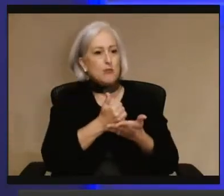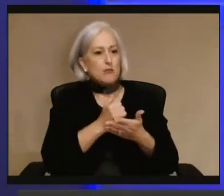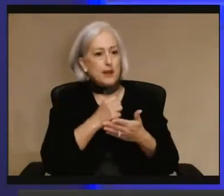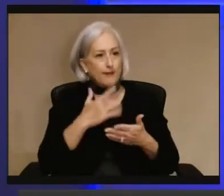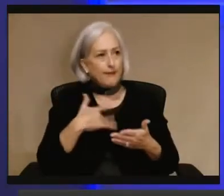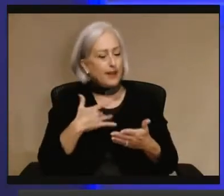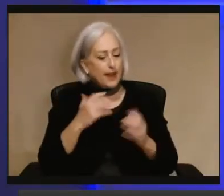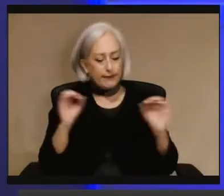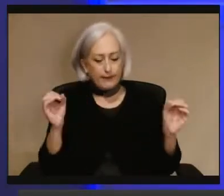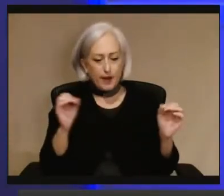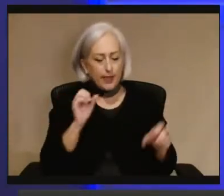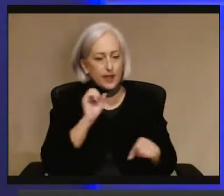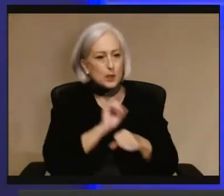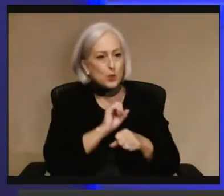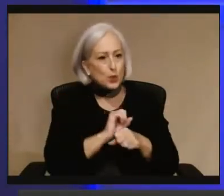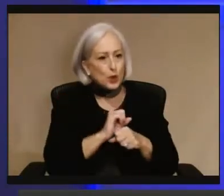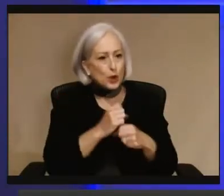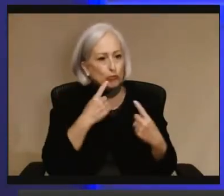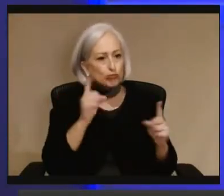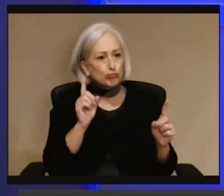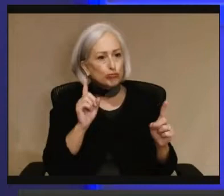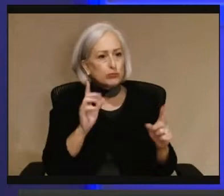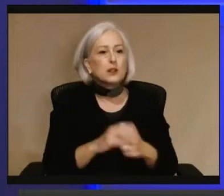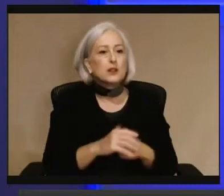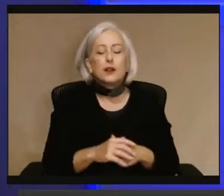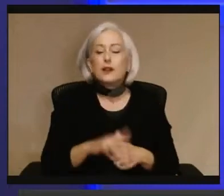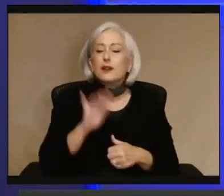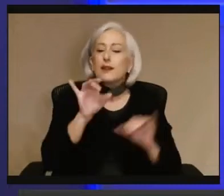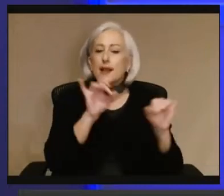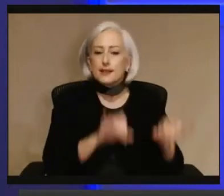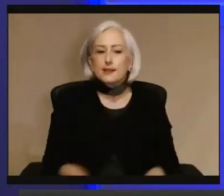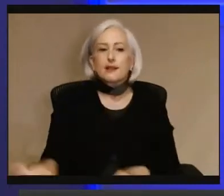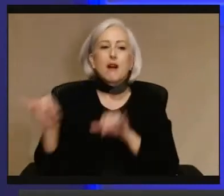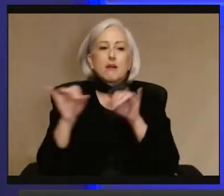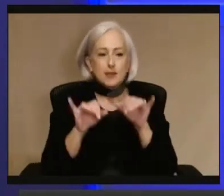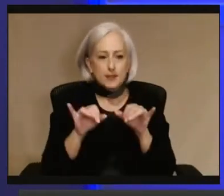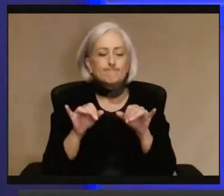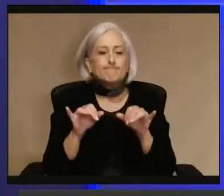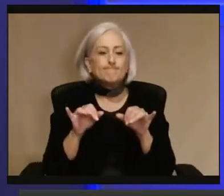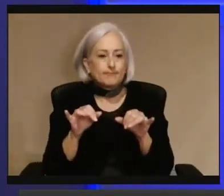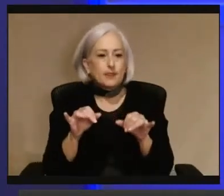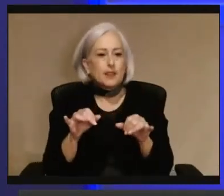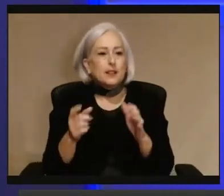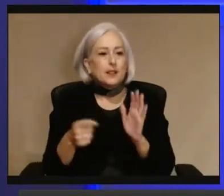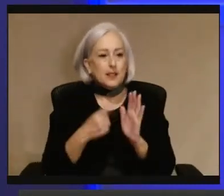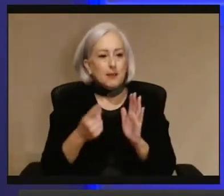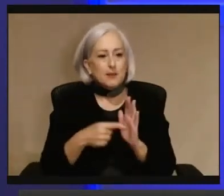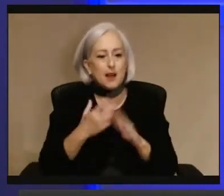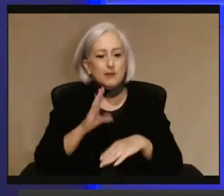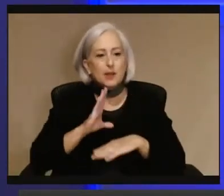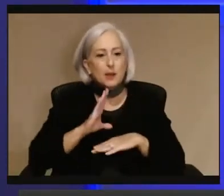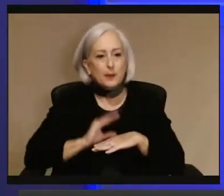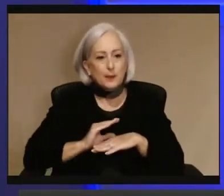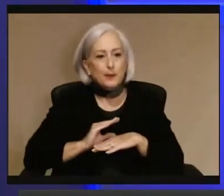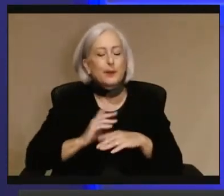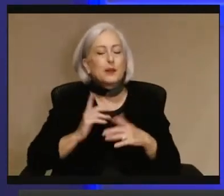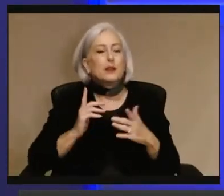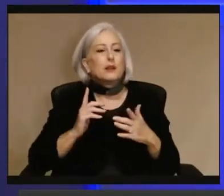and sometimes it's kind of defeating. And so, even more, why I think it's important